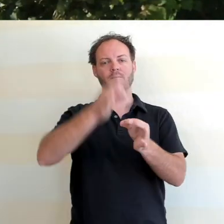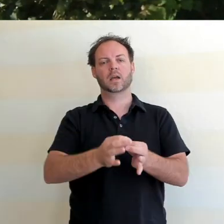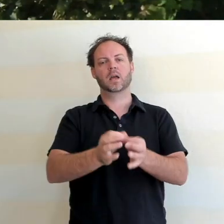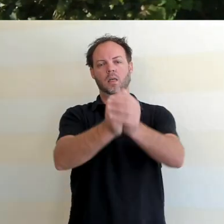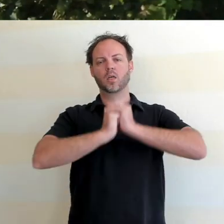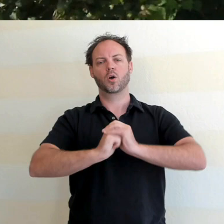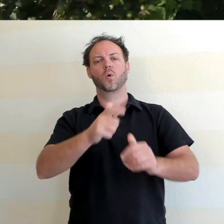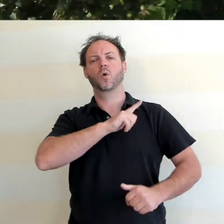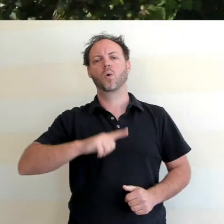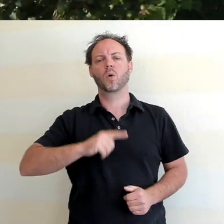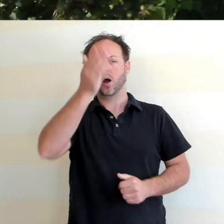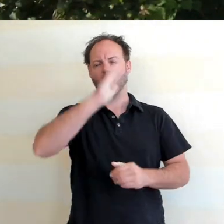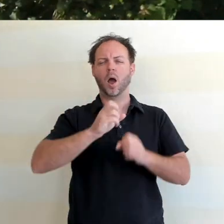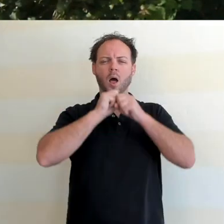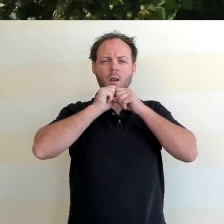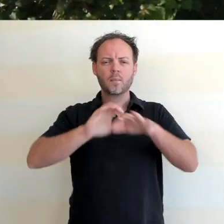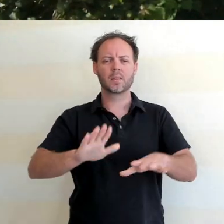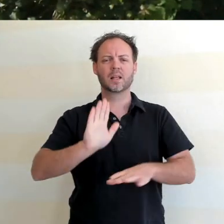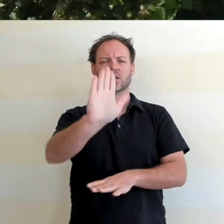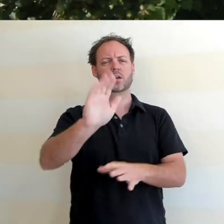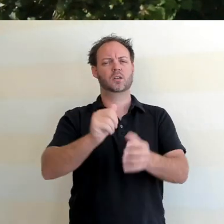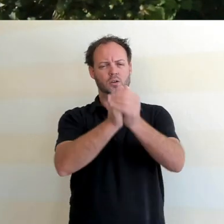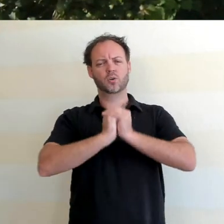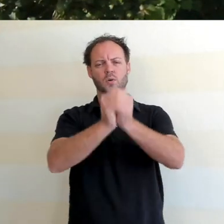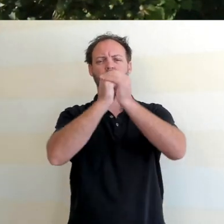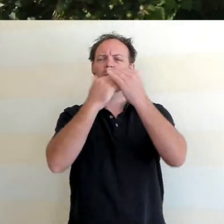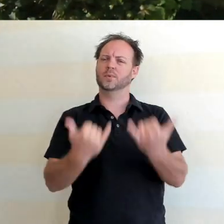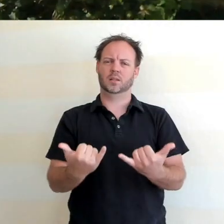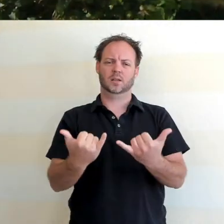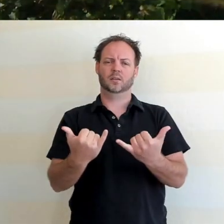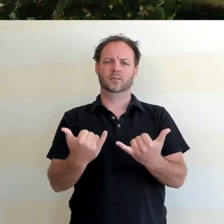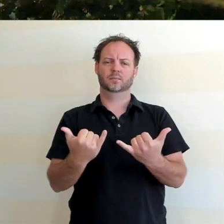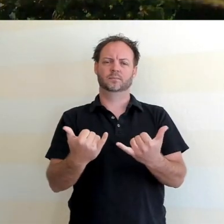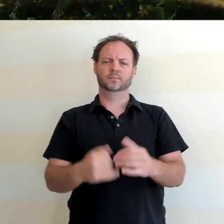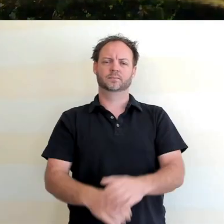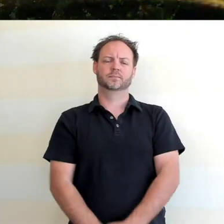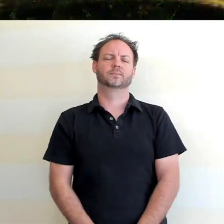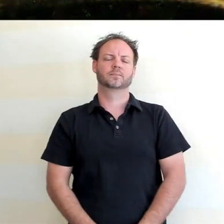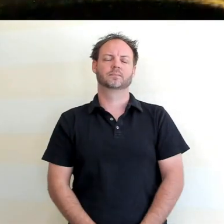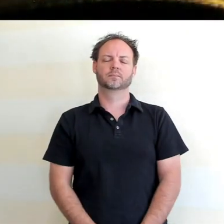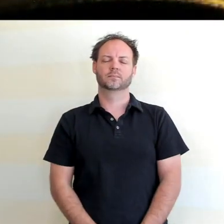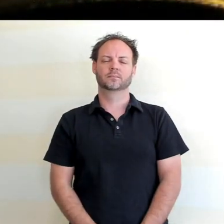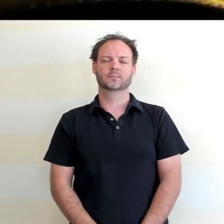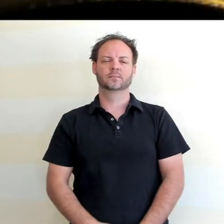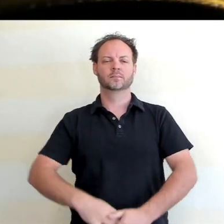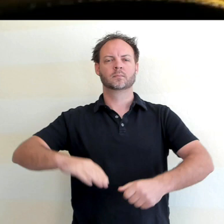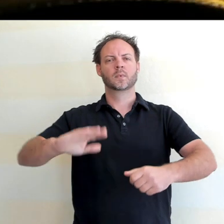to worship the Lord. God's blessings on your worship today.